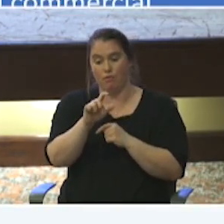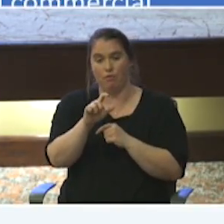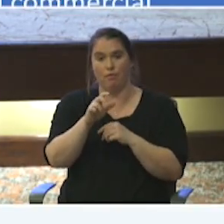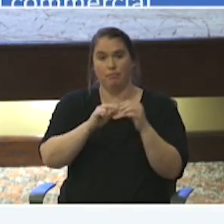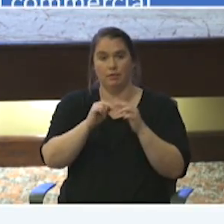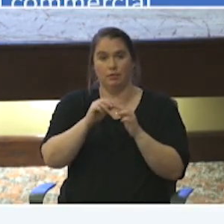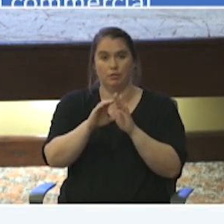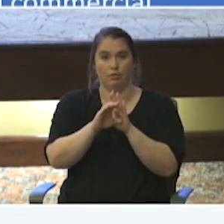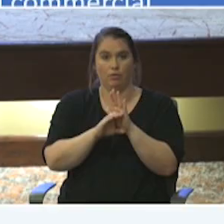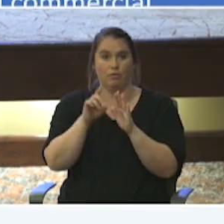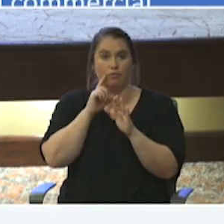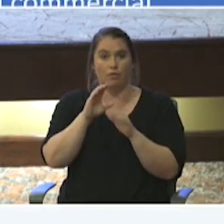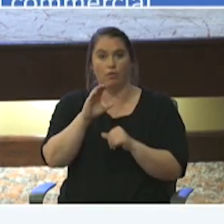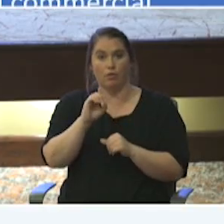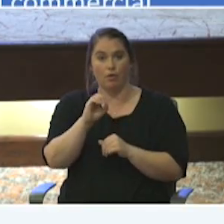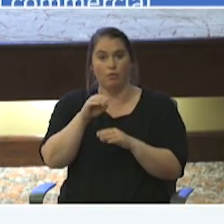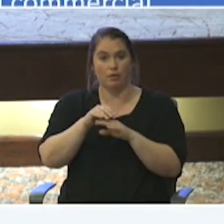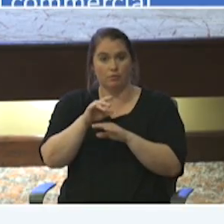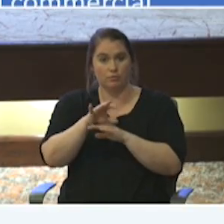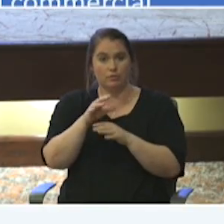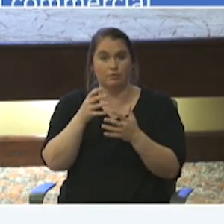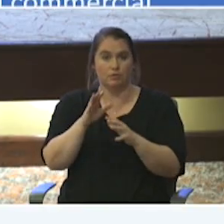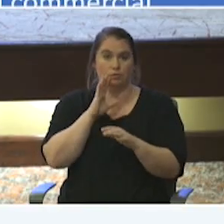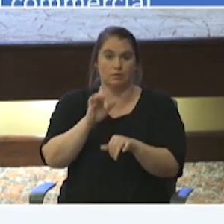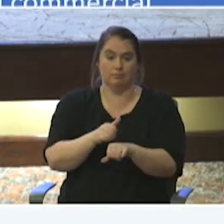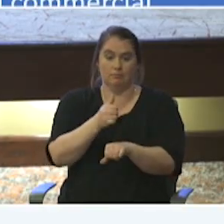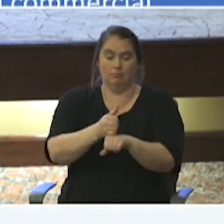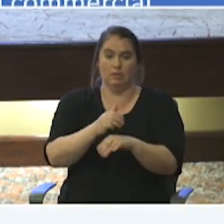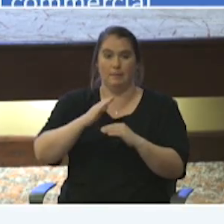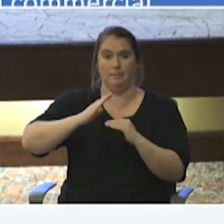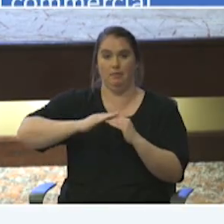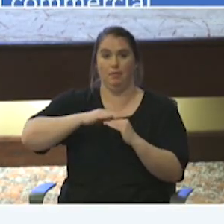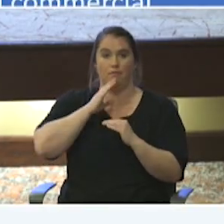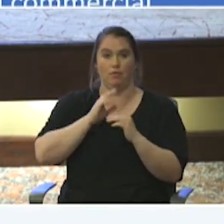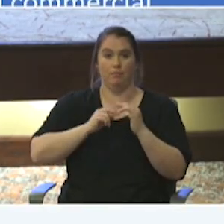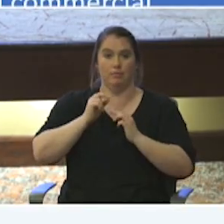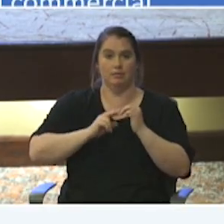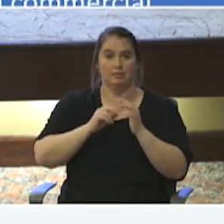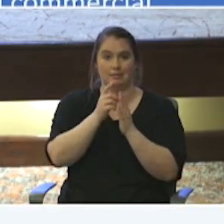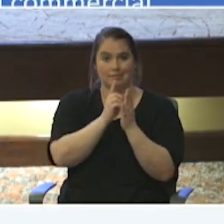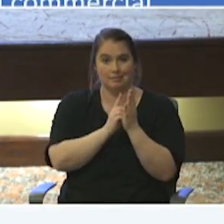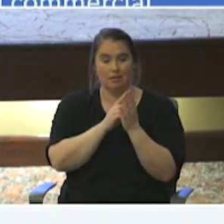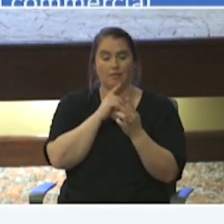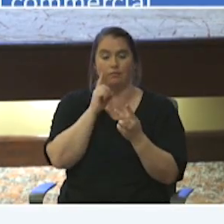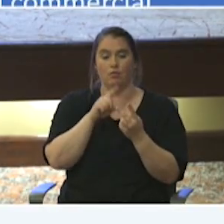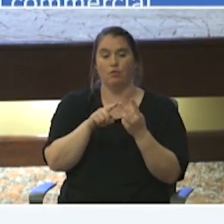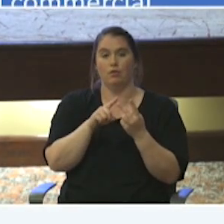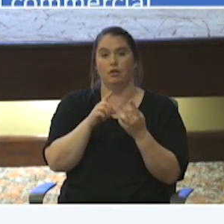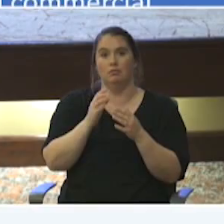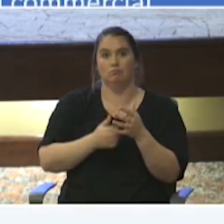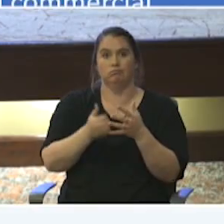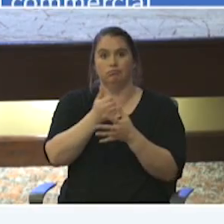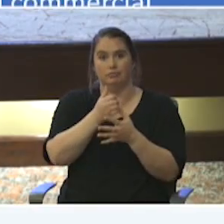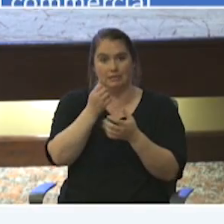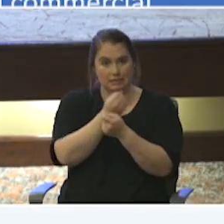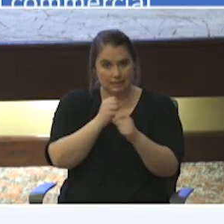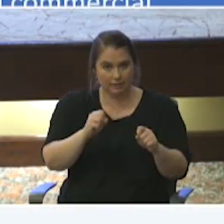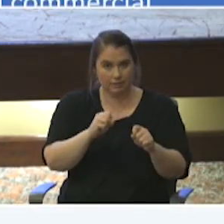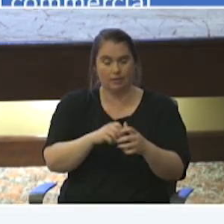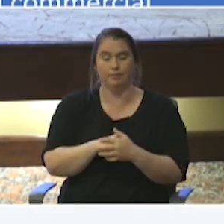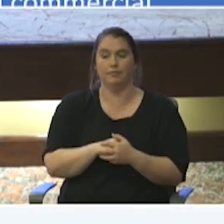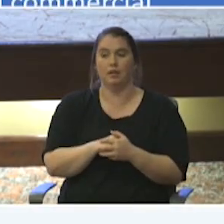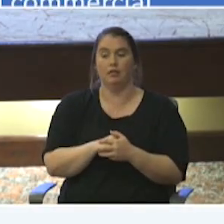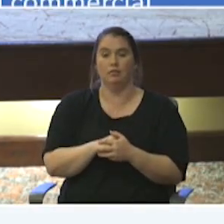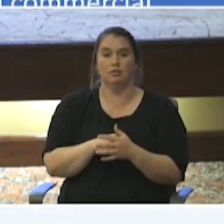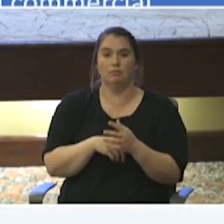International Code Council. It establishes minimum regulations for building design, construction, and safety with the primary purpose of